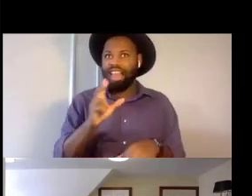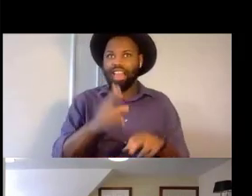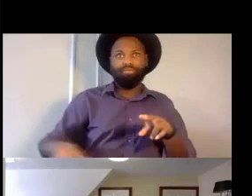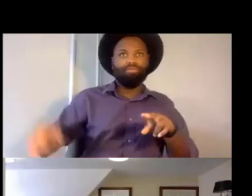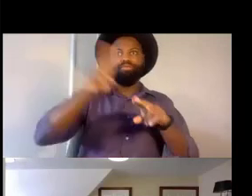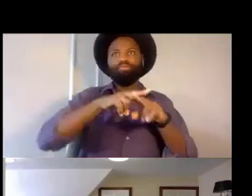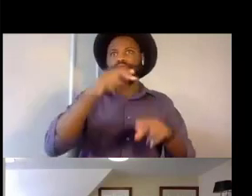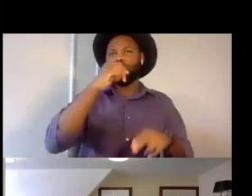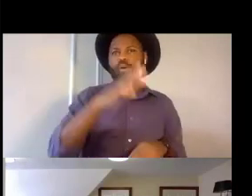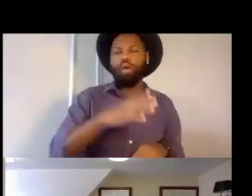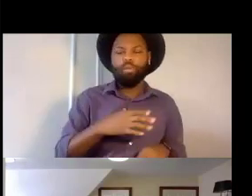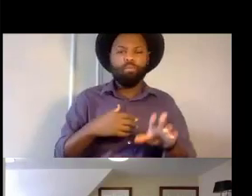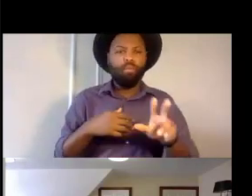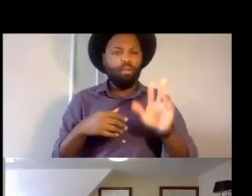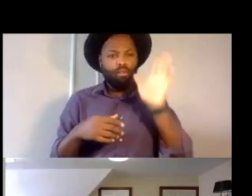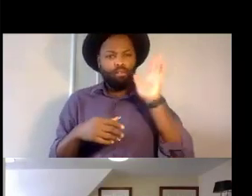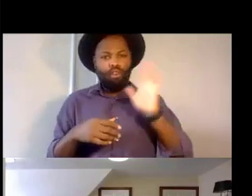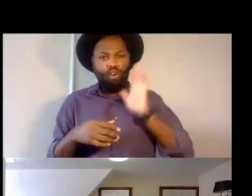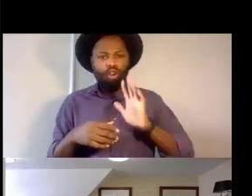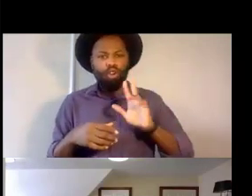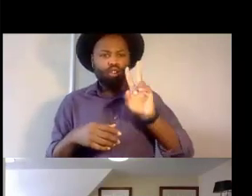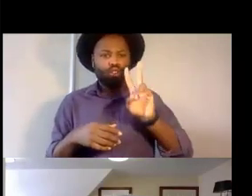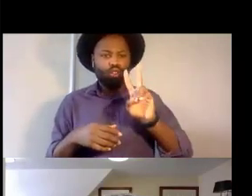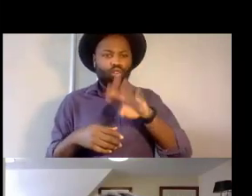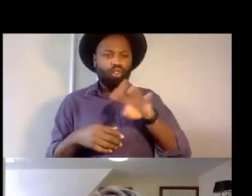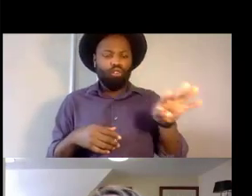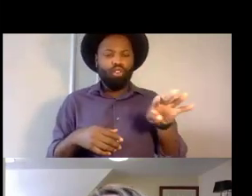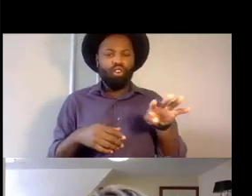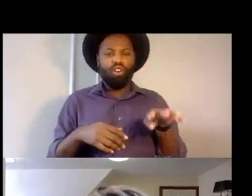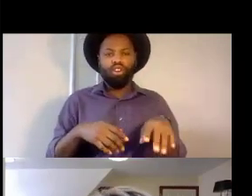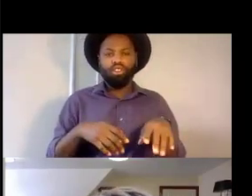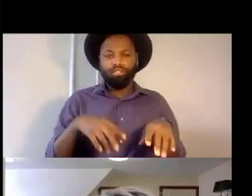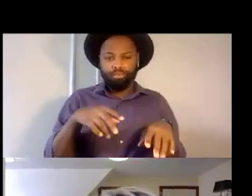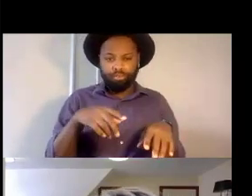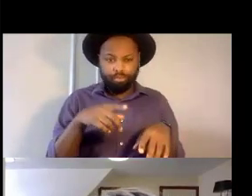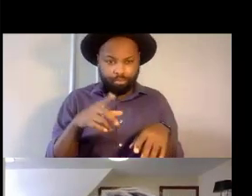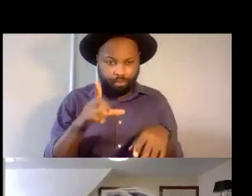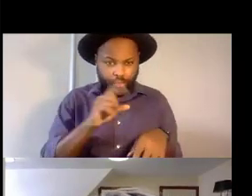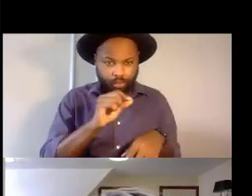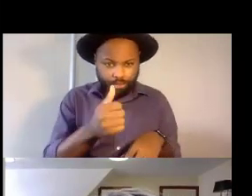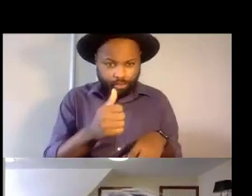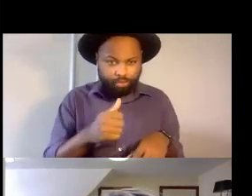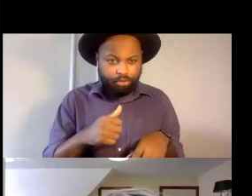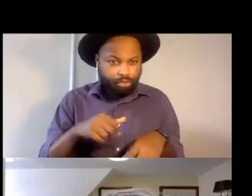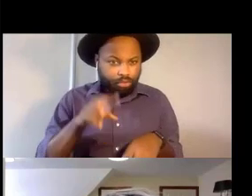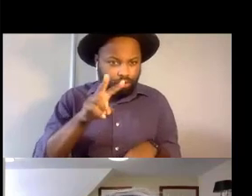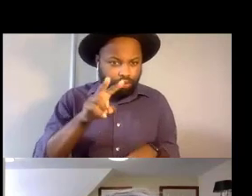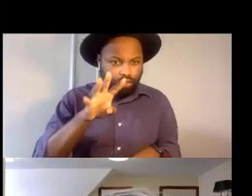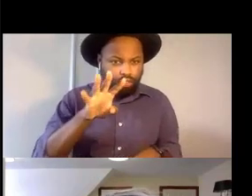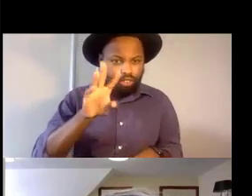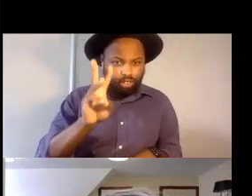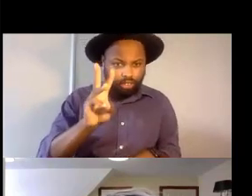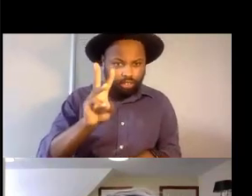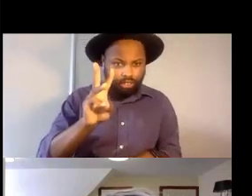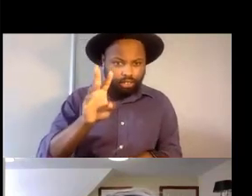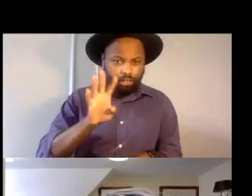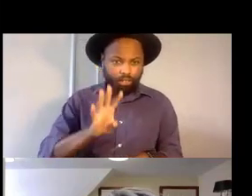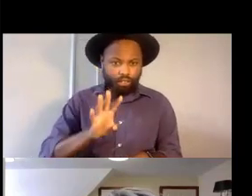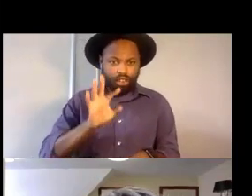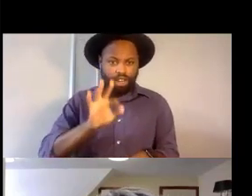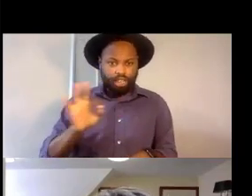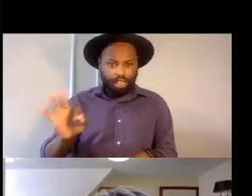see it was 244 to 549 in 2010. 2016, 246, but 499.